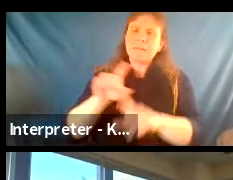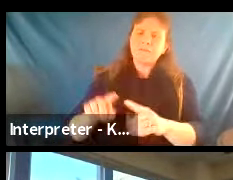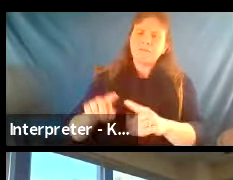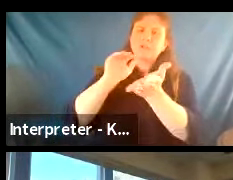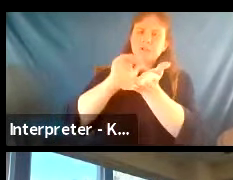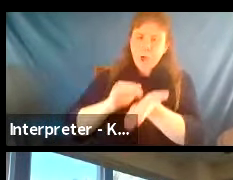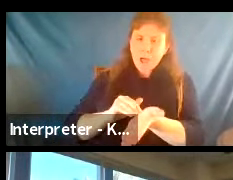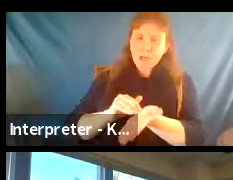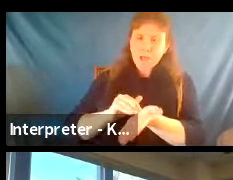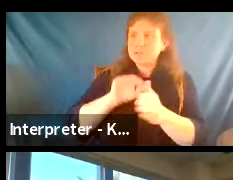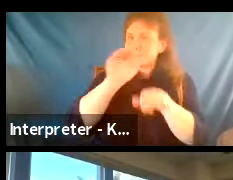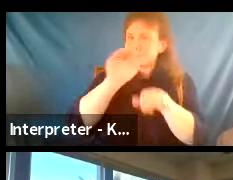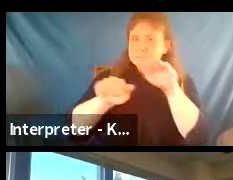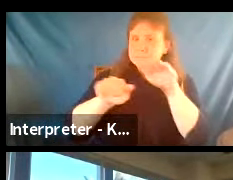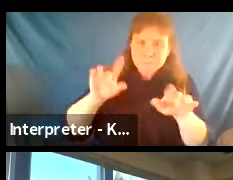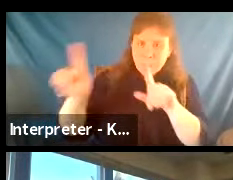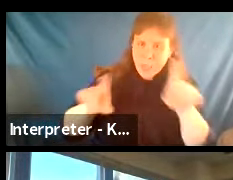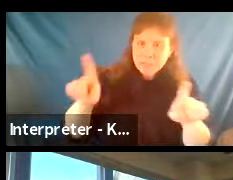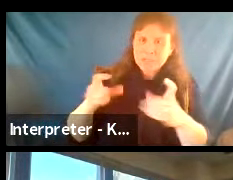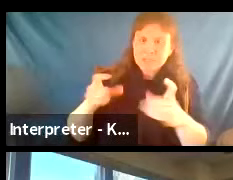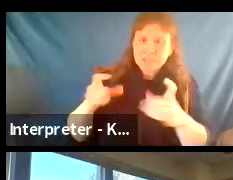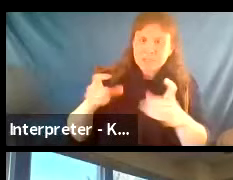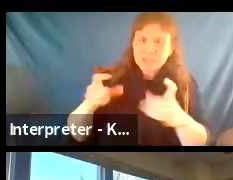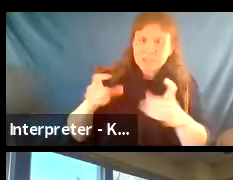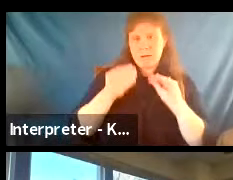more, and we're really trying to get those data systems up to